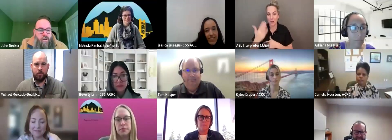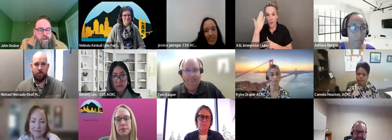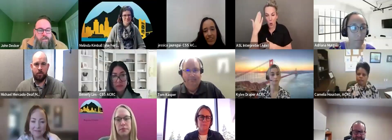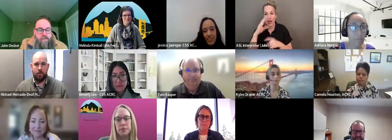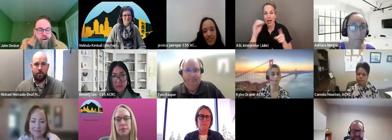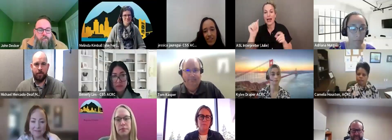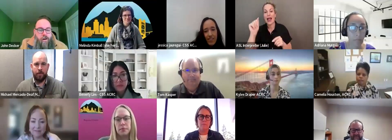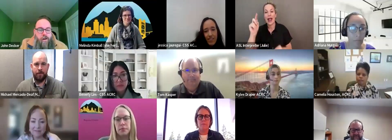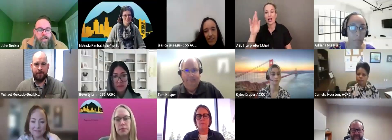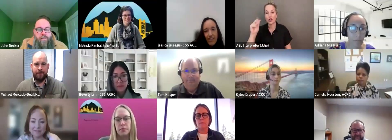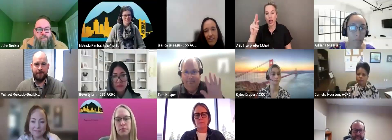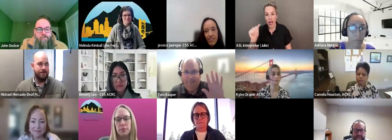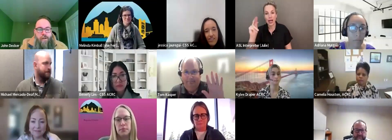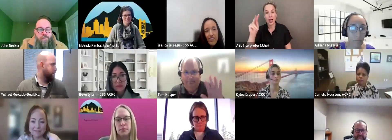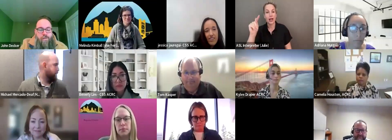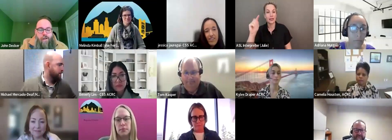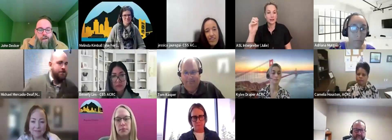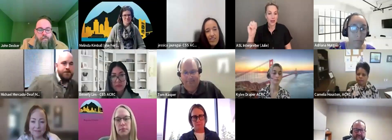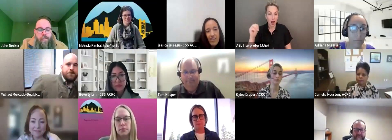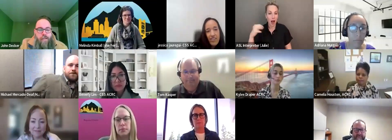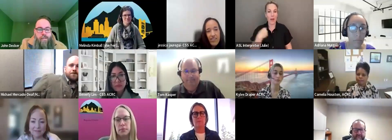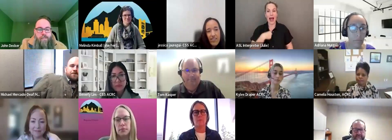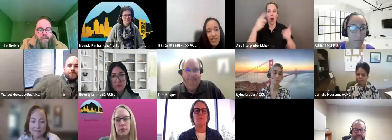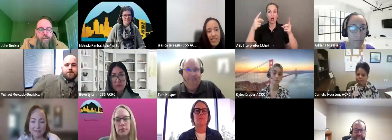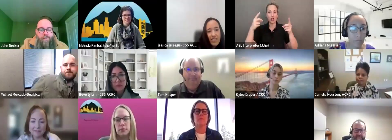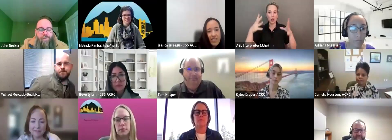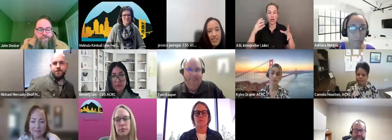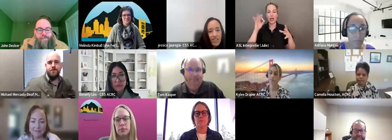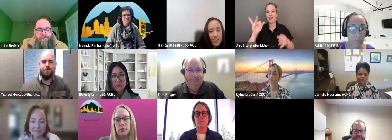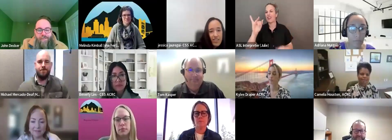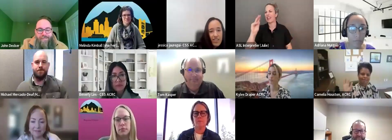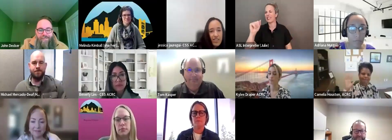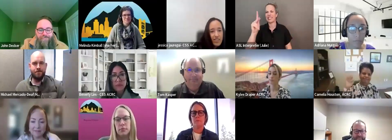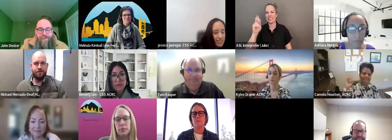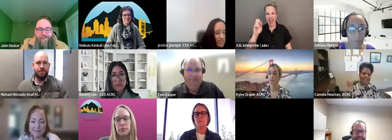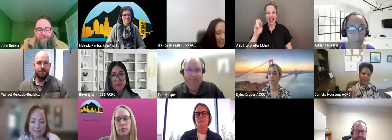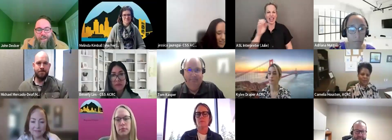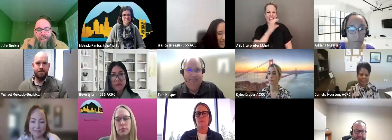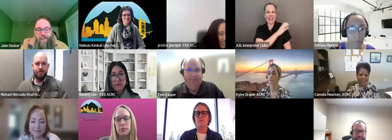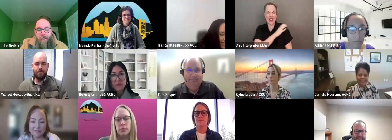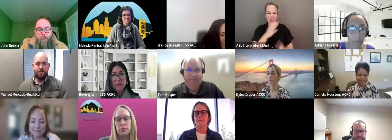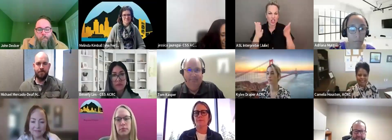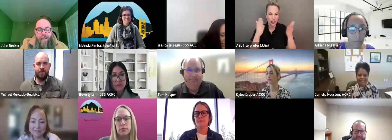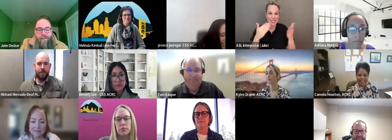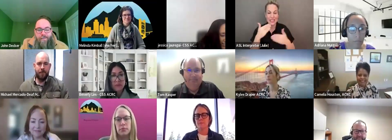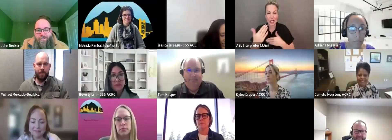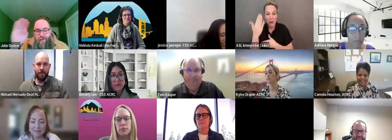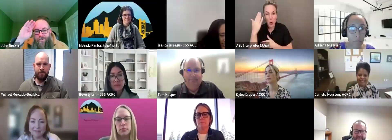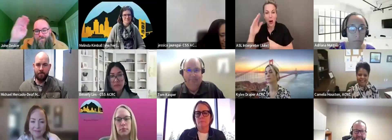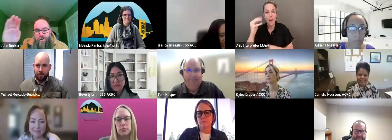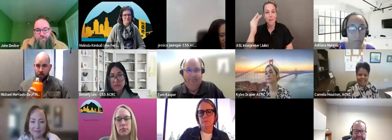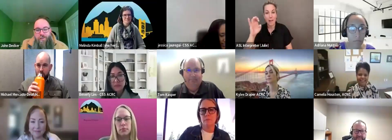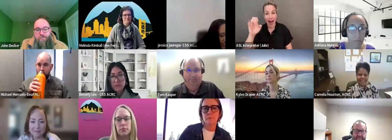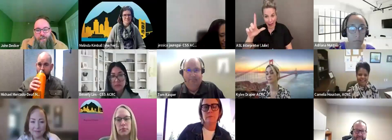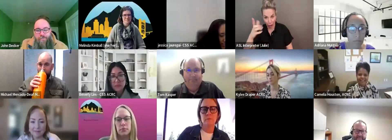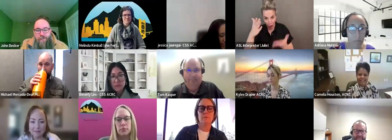see Adriana and Tom on. I see our Director of Intake and Clinical Services, Camelia, is on this morning. Good morning. Michael is